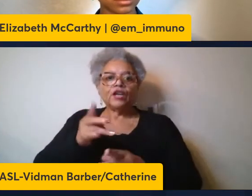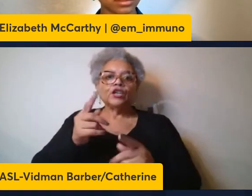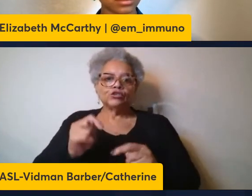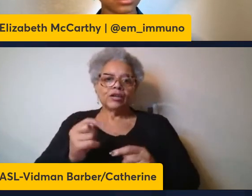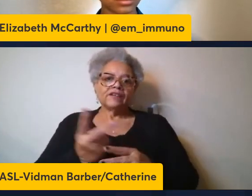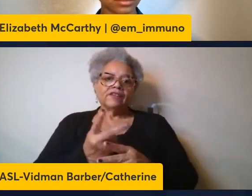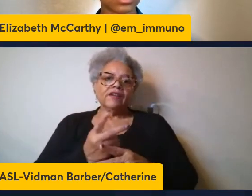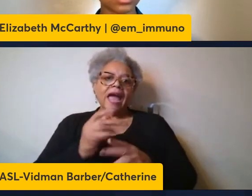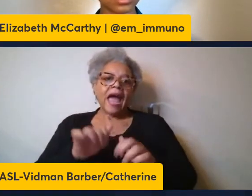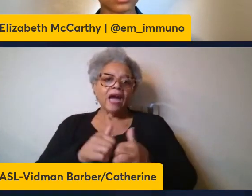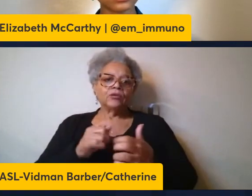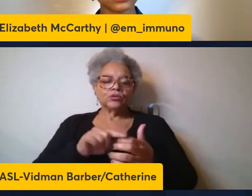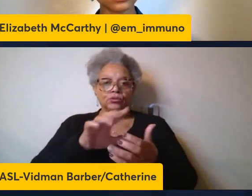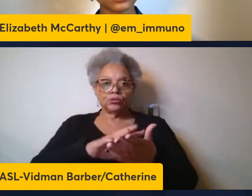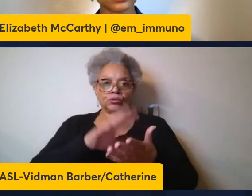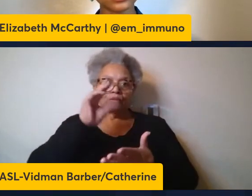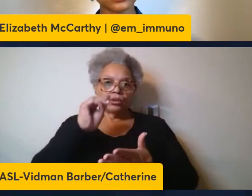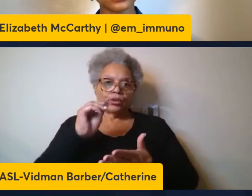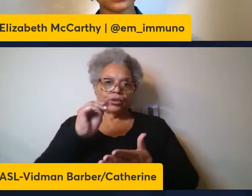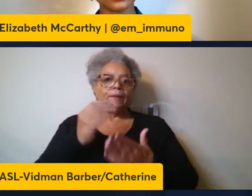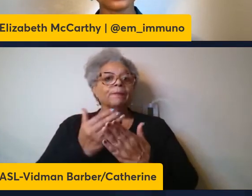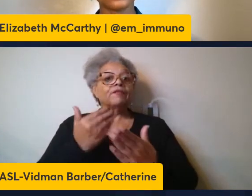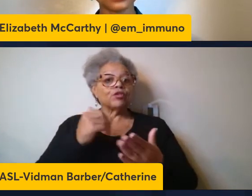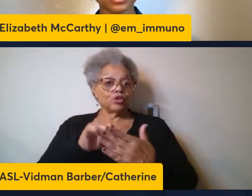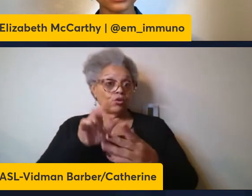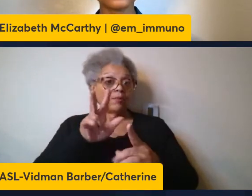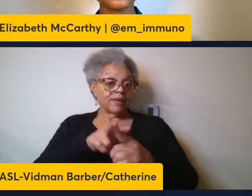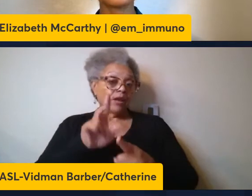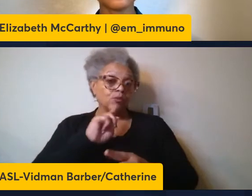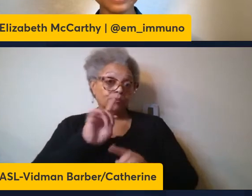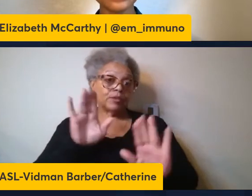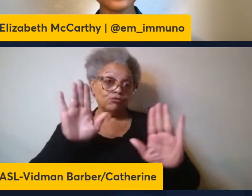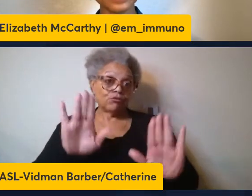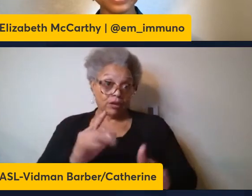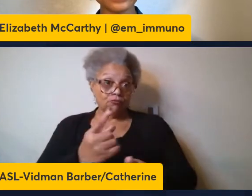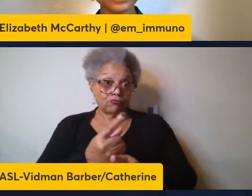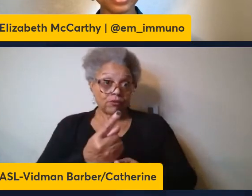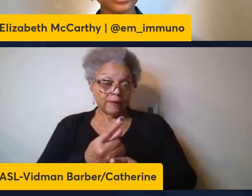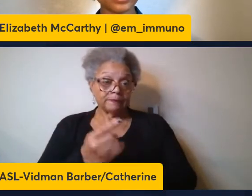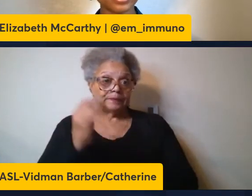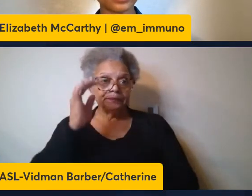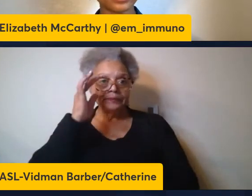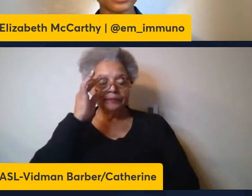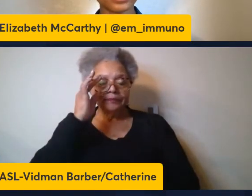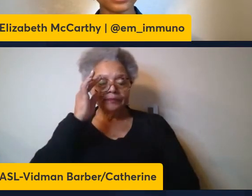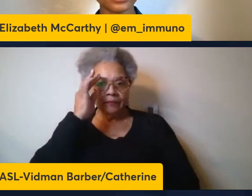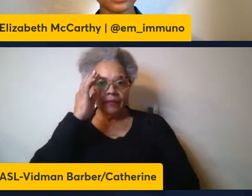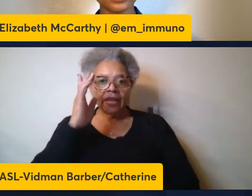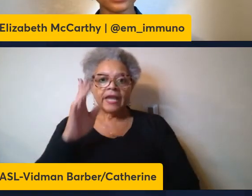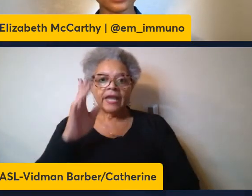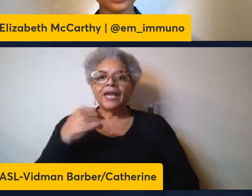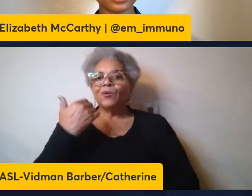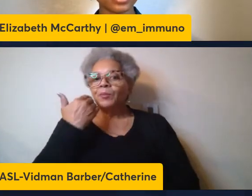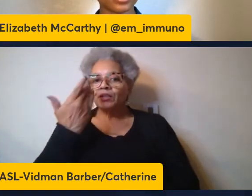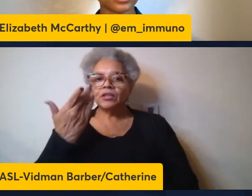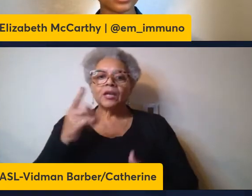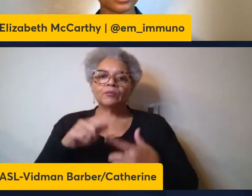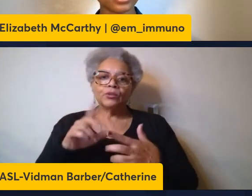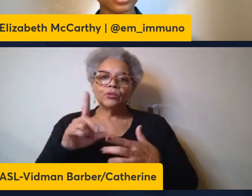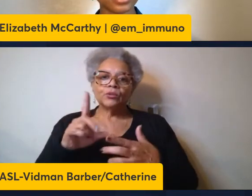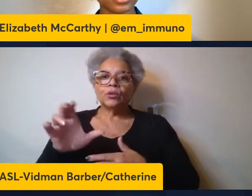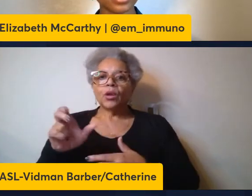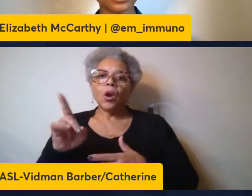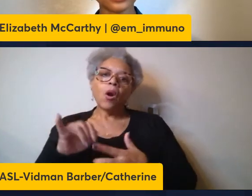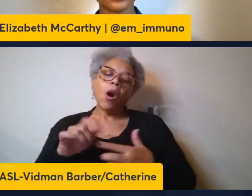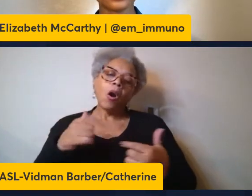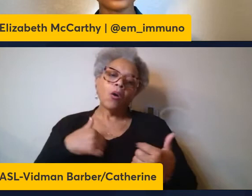learn that before you apply would be really great, right? But it would just be a shame for you to do Code Academy, do R and Python, and